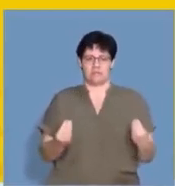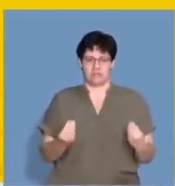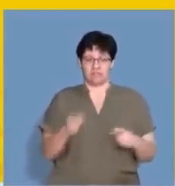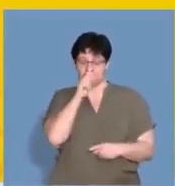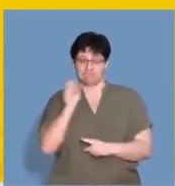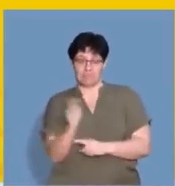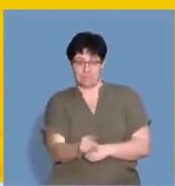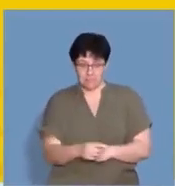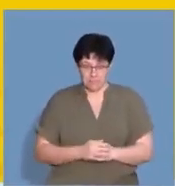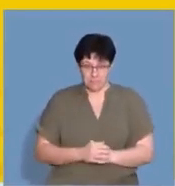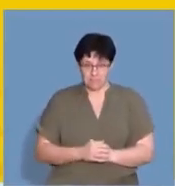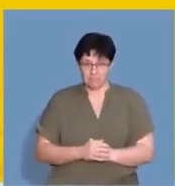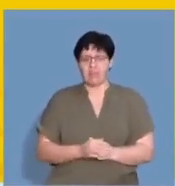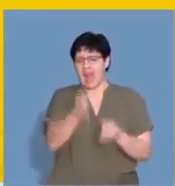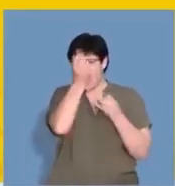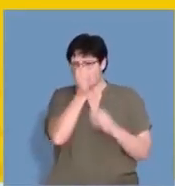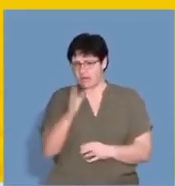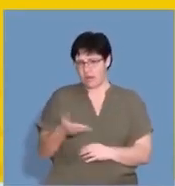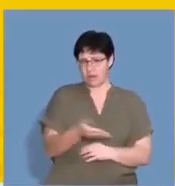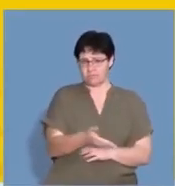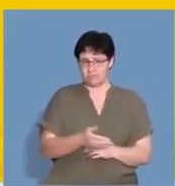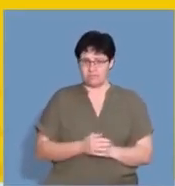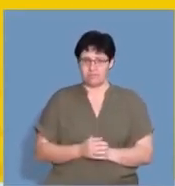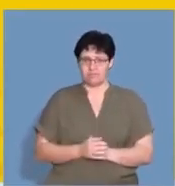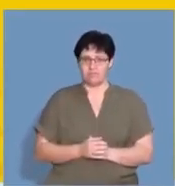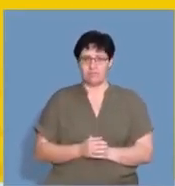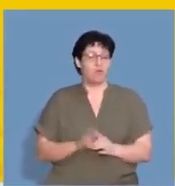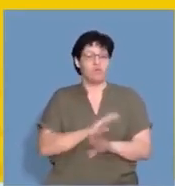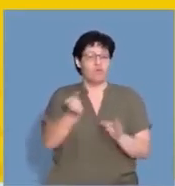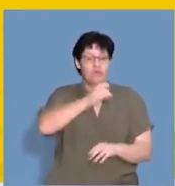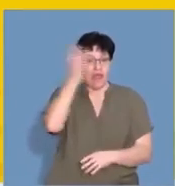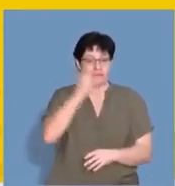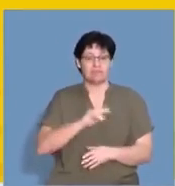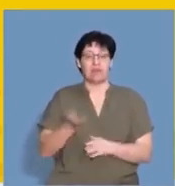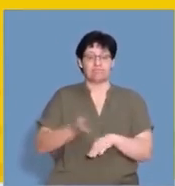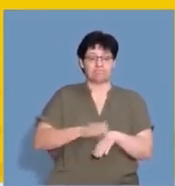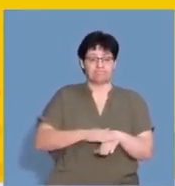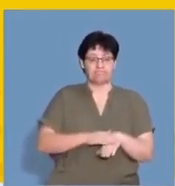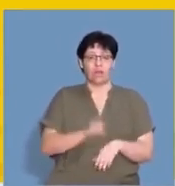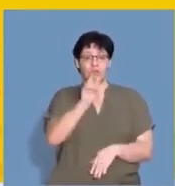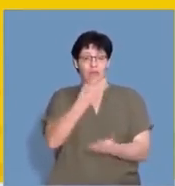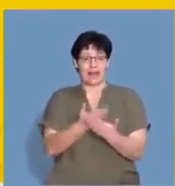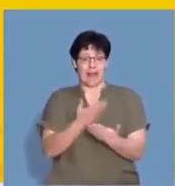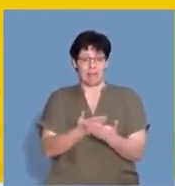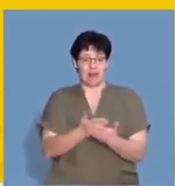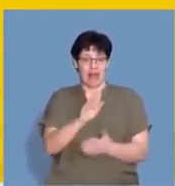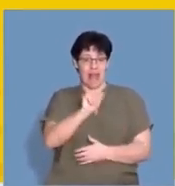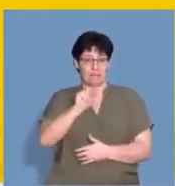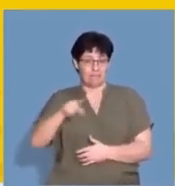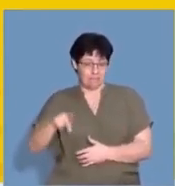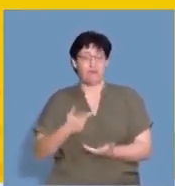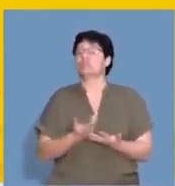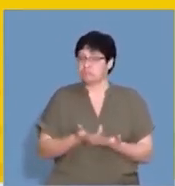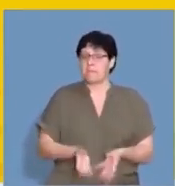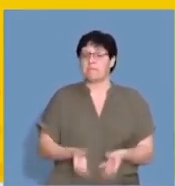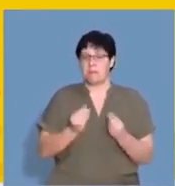up on our WhatsApp line. The details are on the screen. Don't forget to download the 2Enable app for free on the App Store